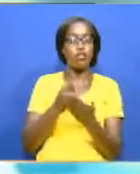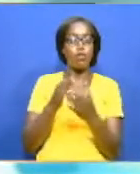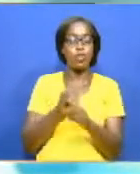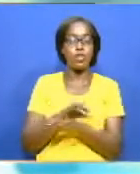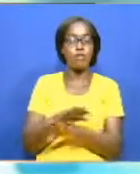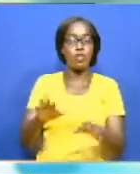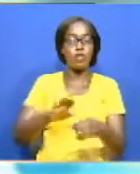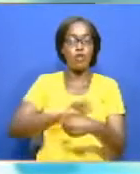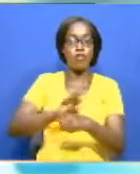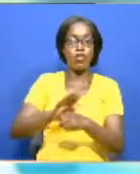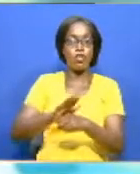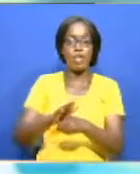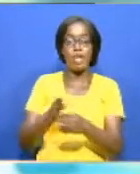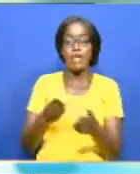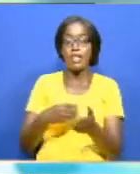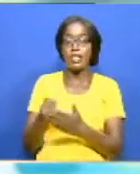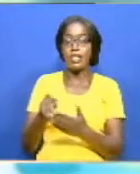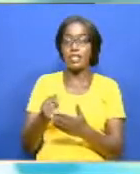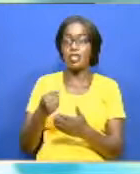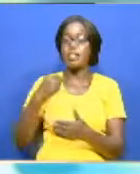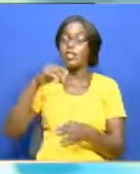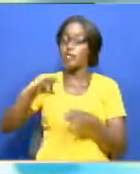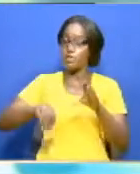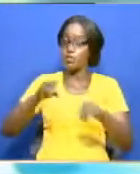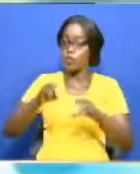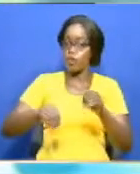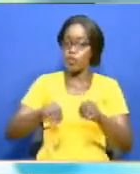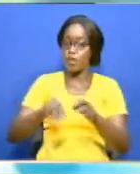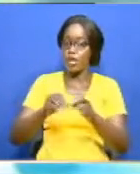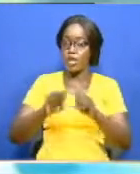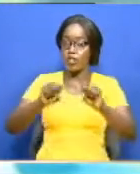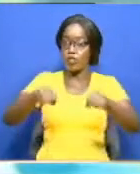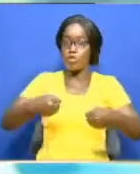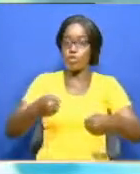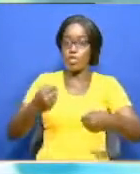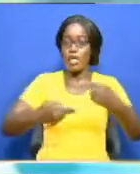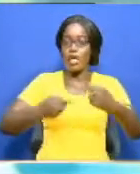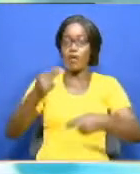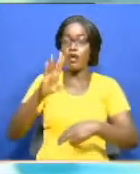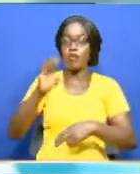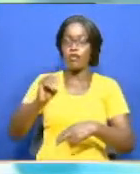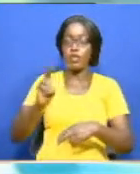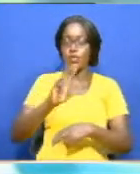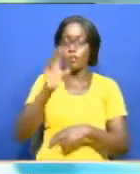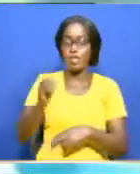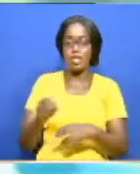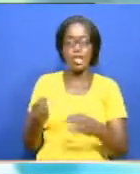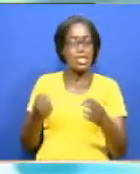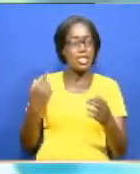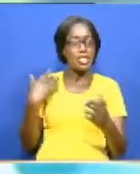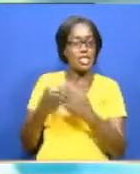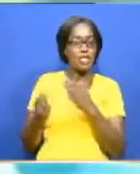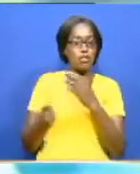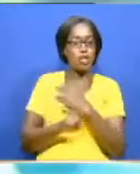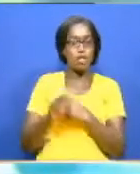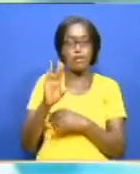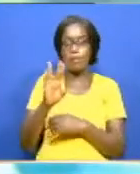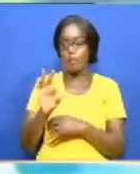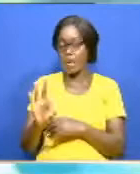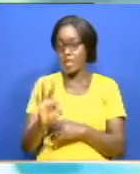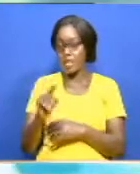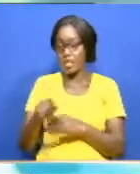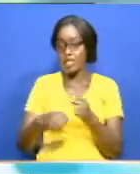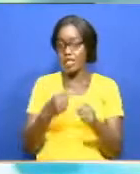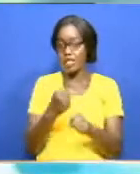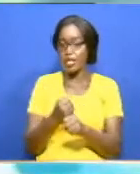coronavirus. Sales in second-hand clothes and footwear has gone up by 40% since March this year, according to Leather Apex